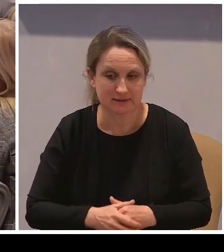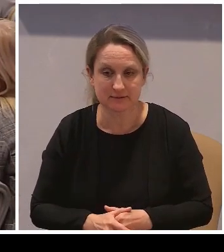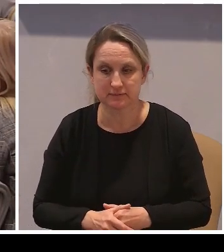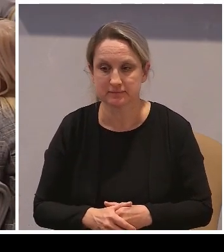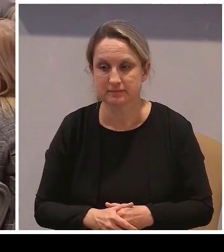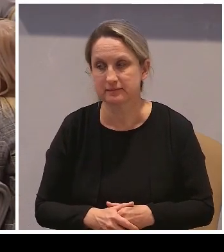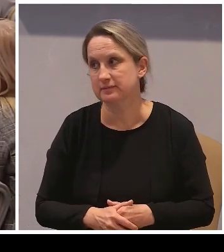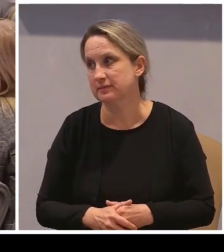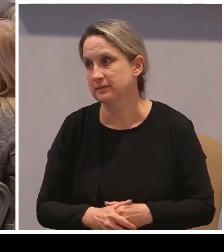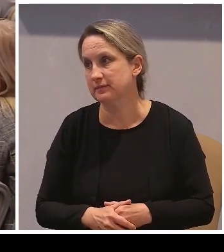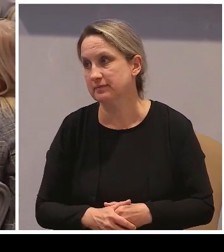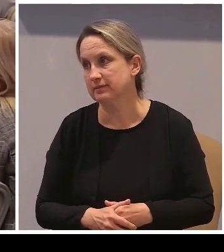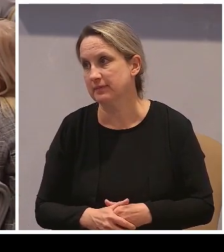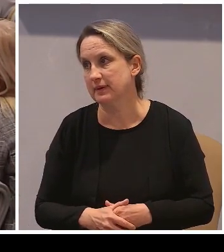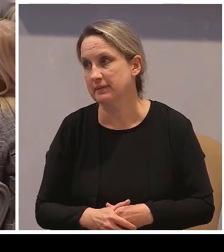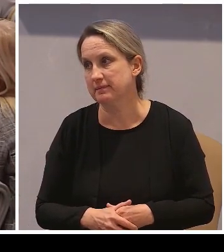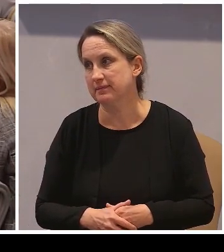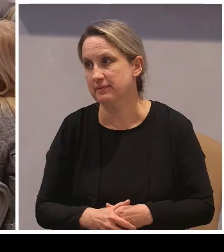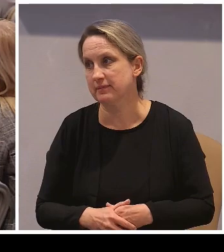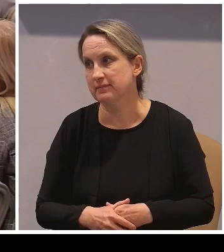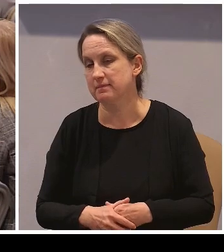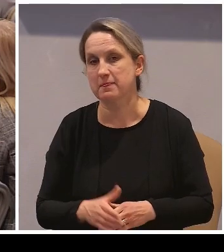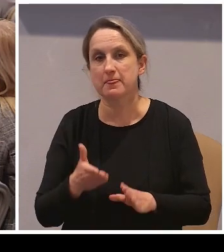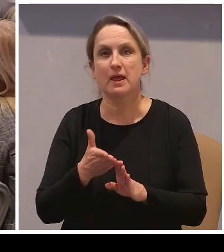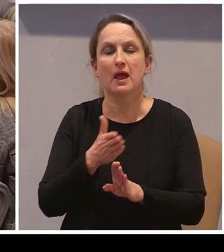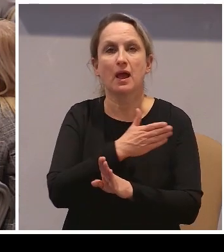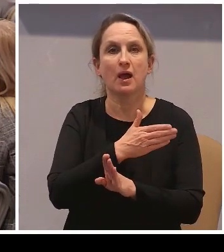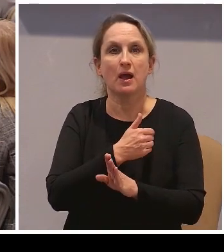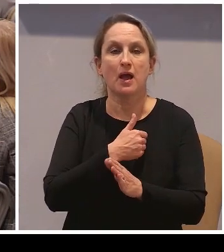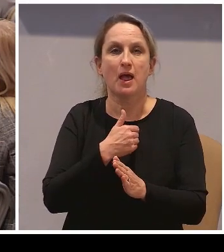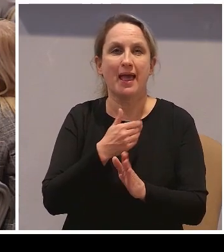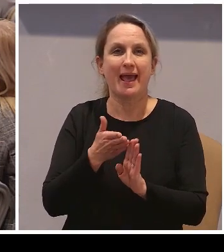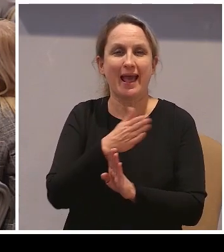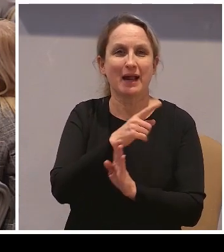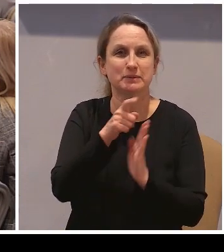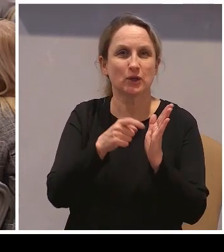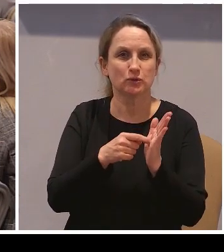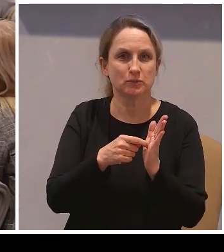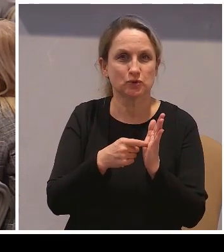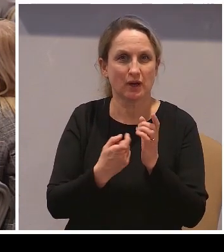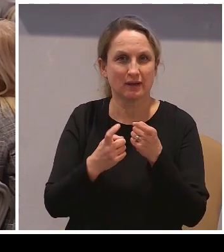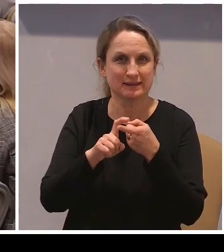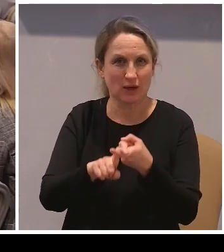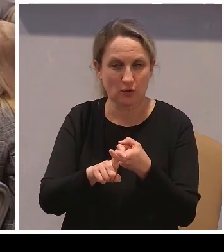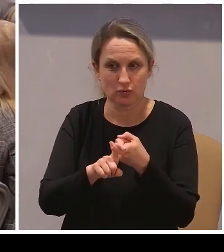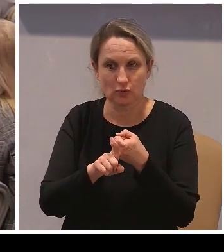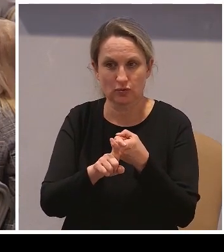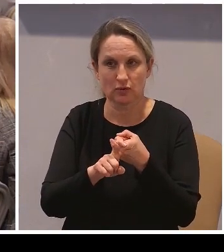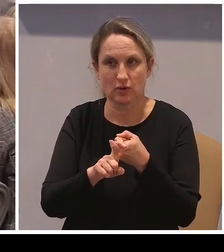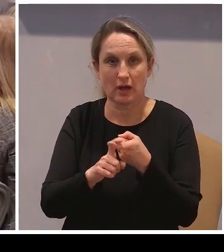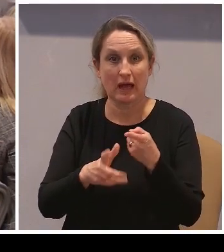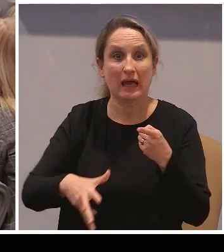the question of Dr. Una, now with the clinical trial regulation, all the clinical trials have to be registered in the